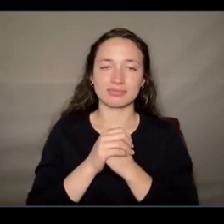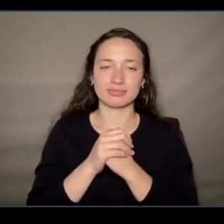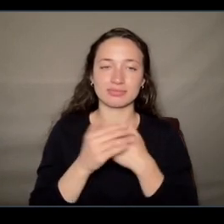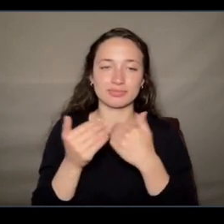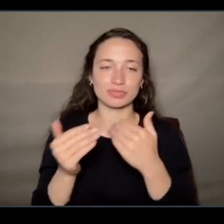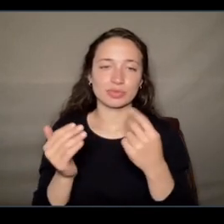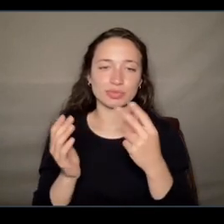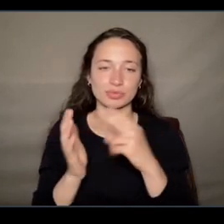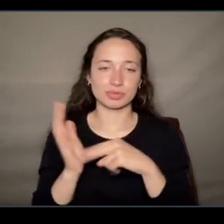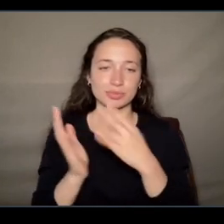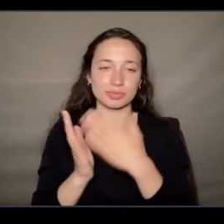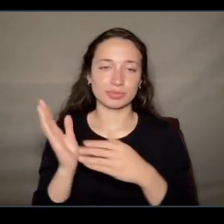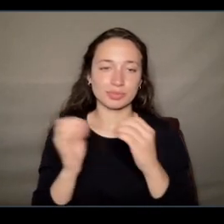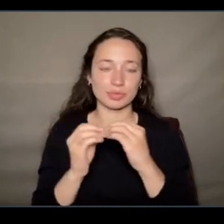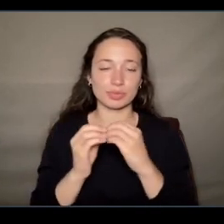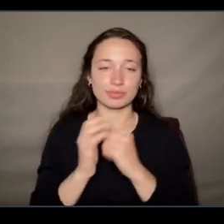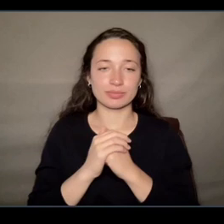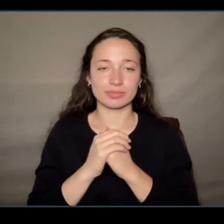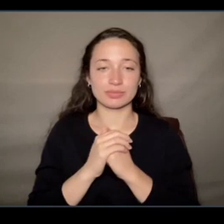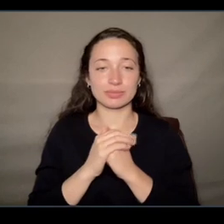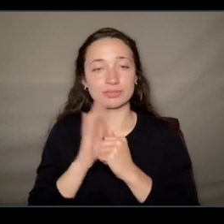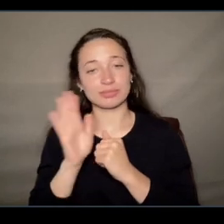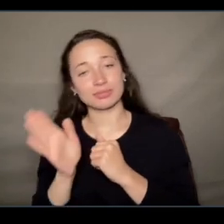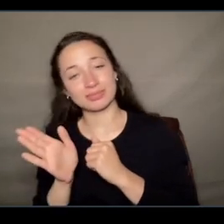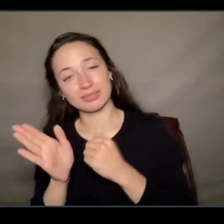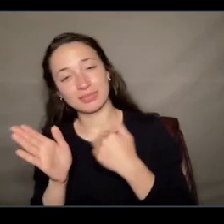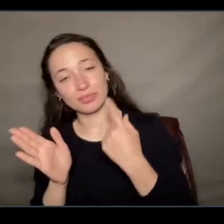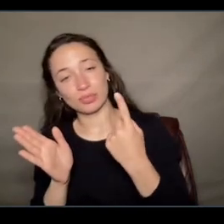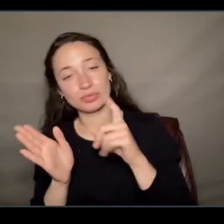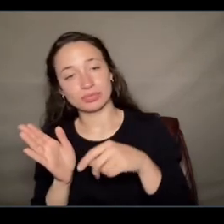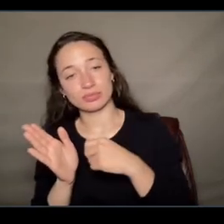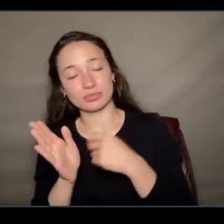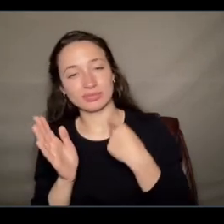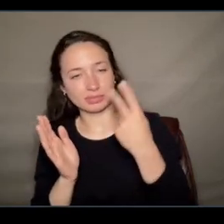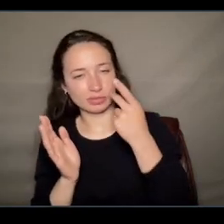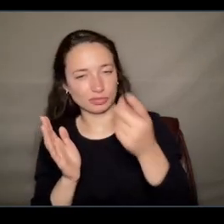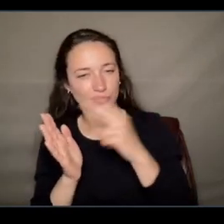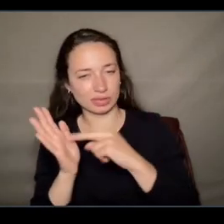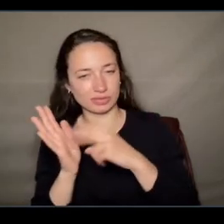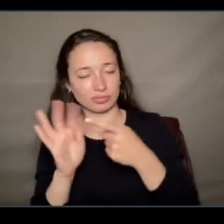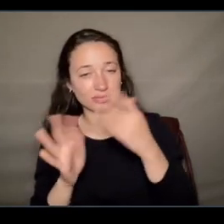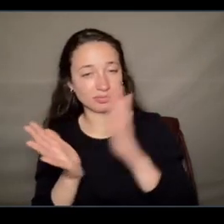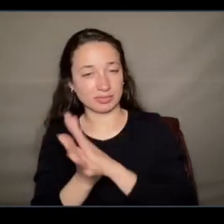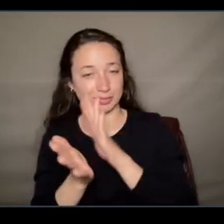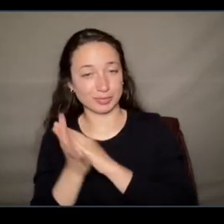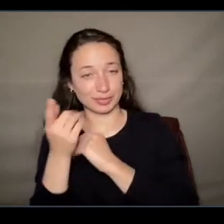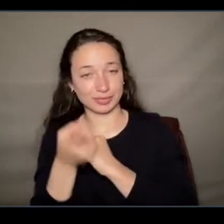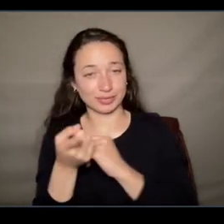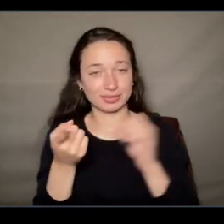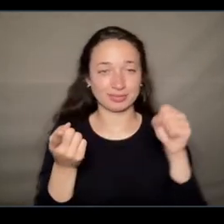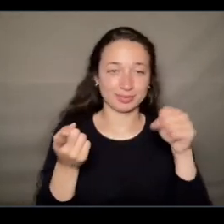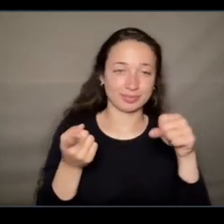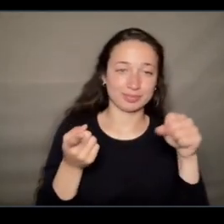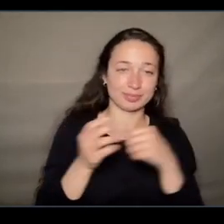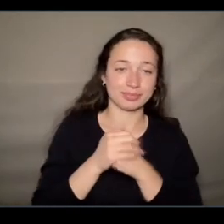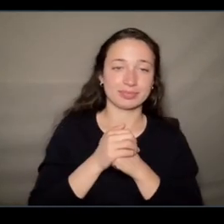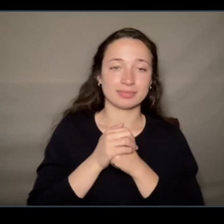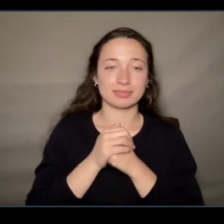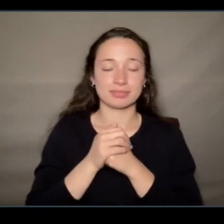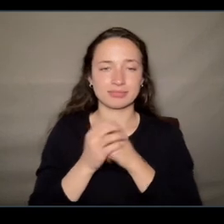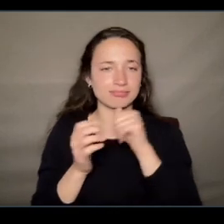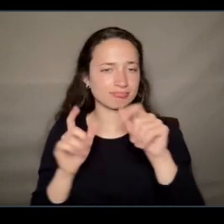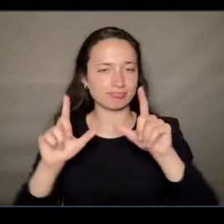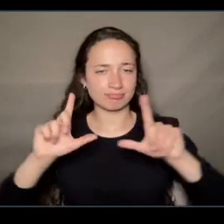Well, I'll read some more. I have one question, if I may. So I see you're reading from paper. Yes.